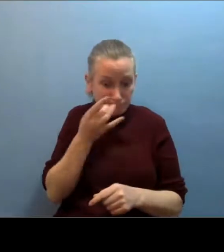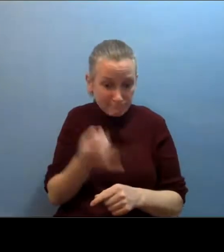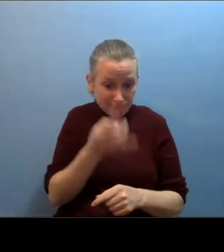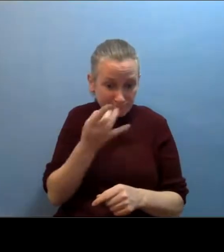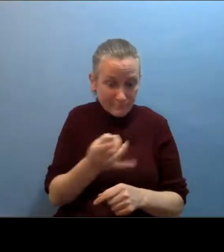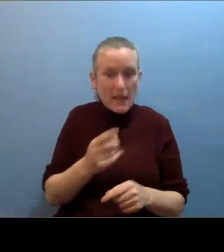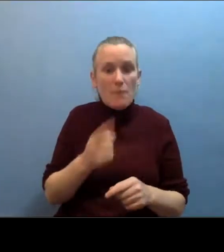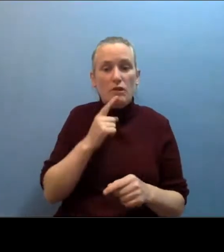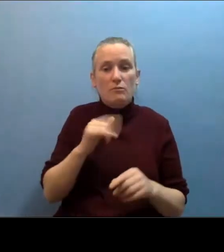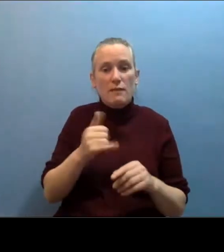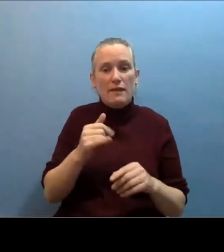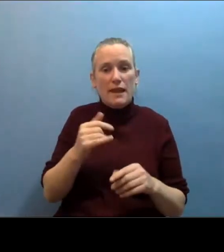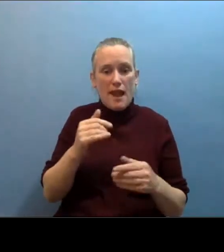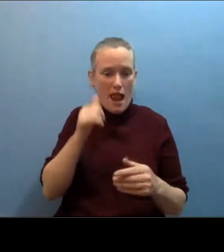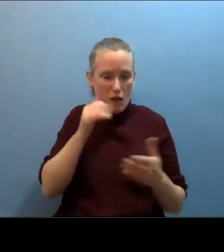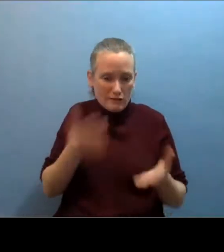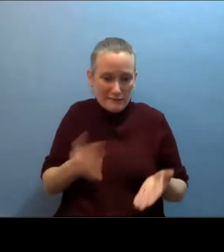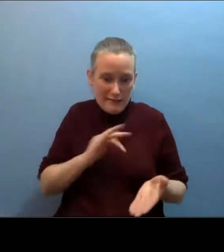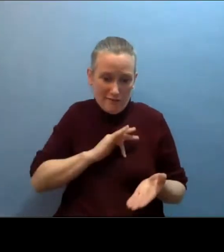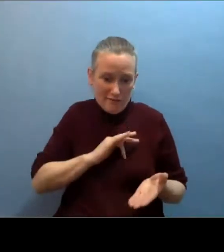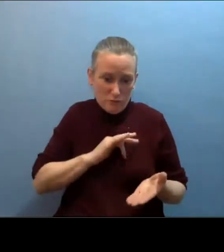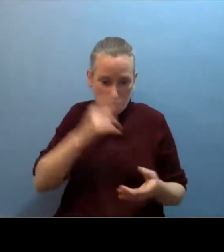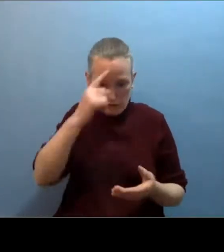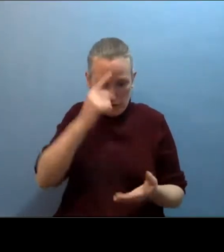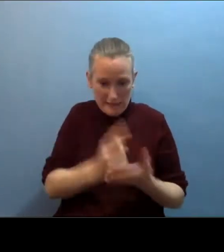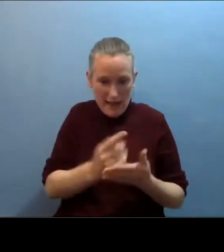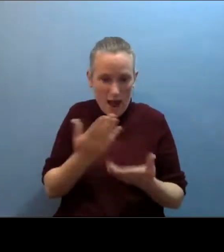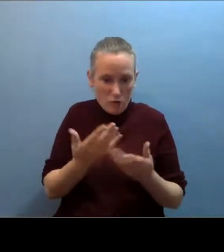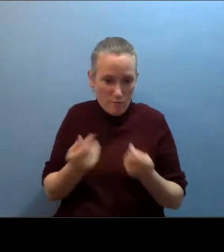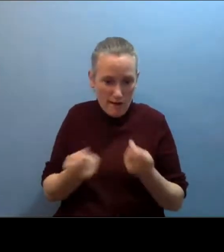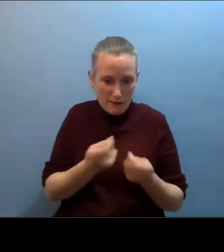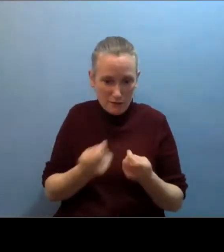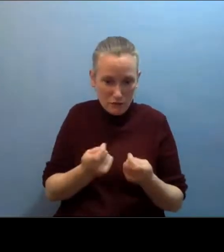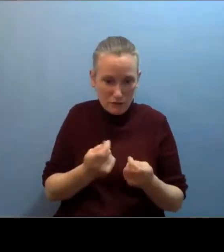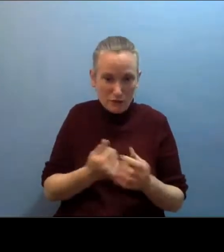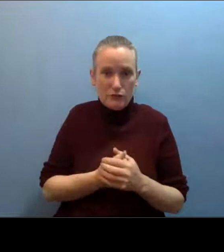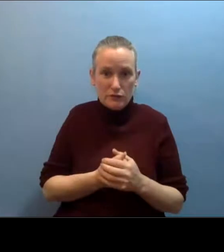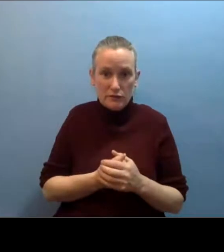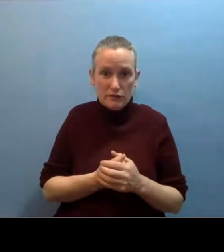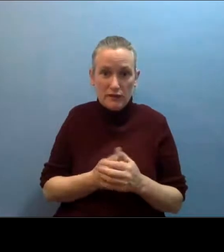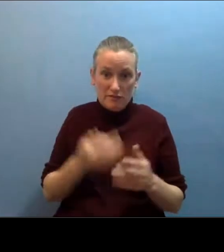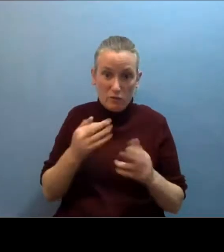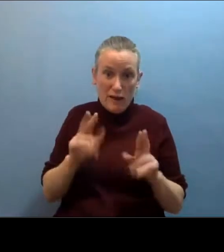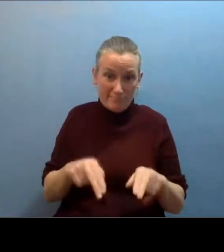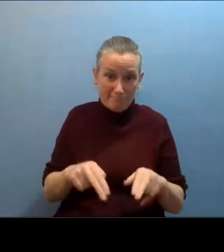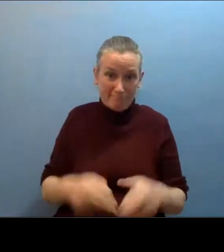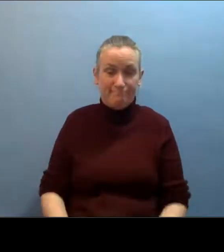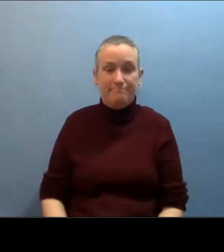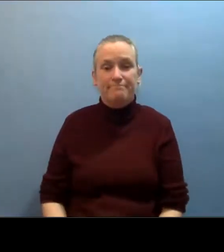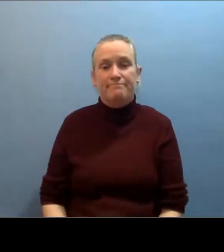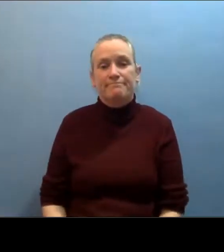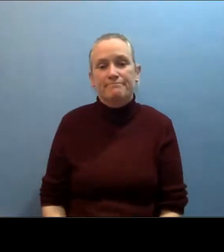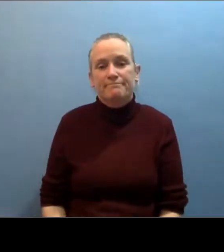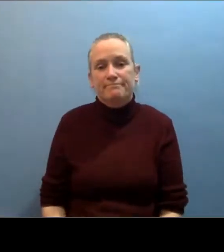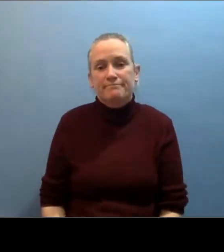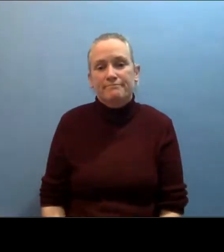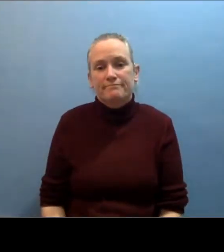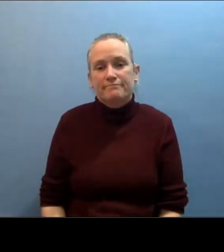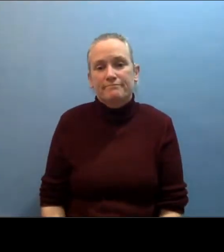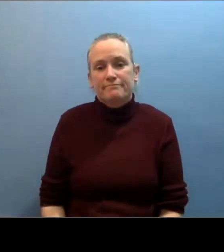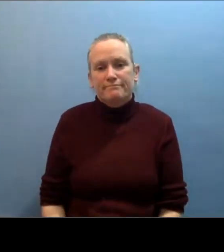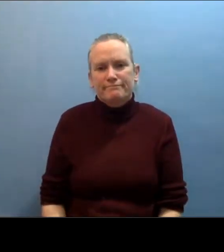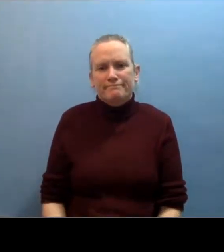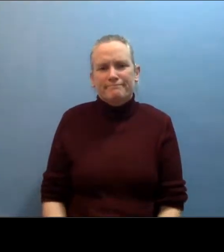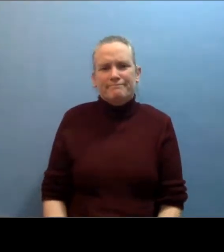some more decisions around how she chooses to manage, if that's feasible. I don't know, does that answer